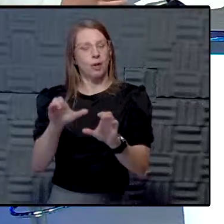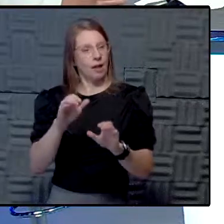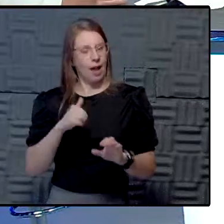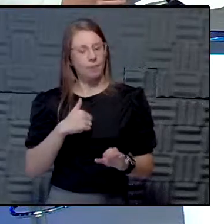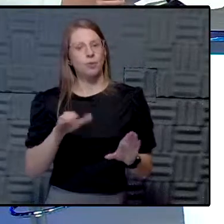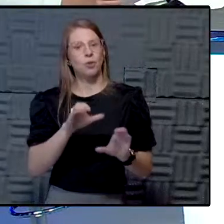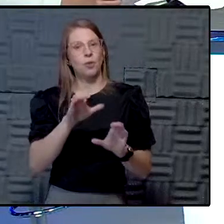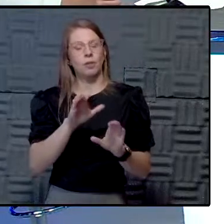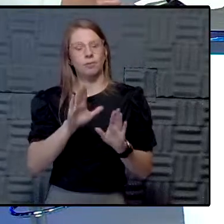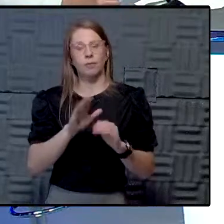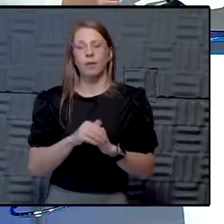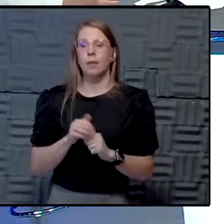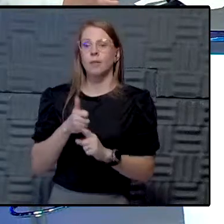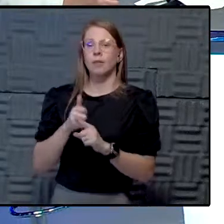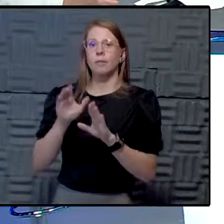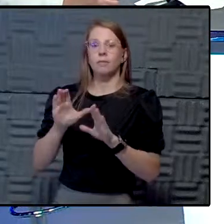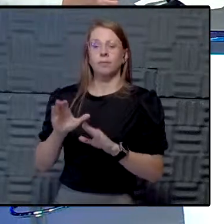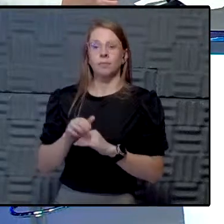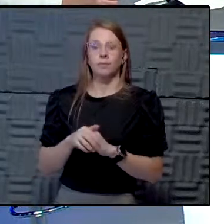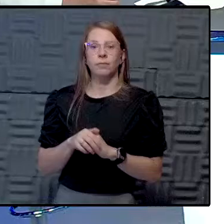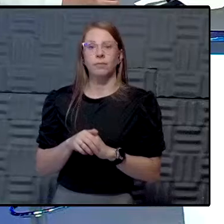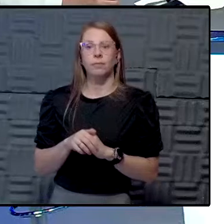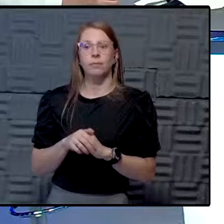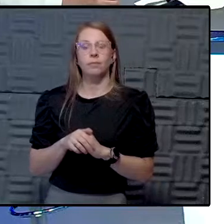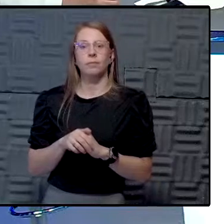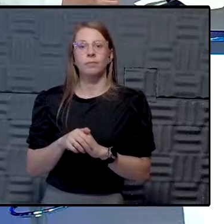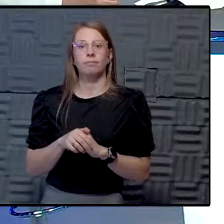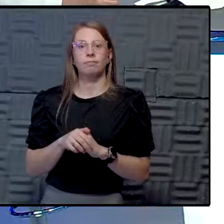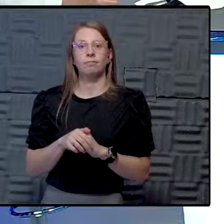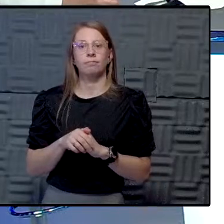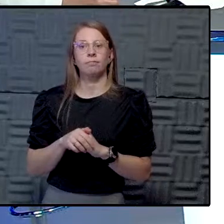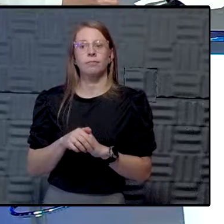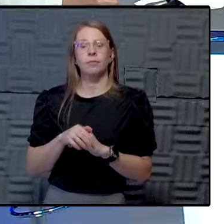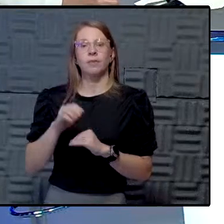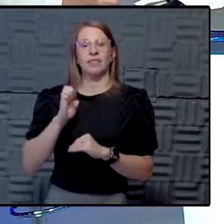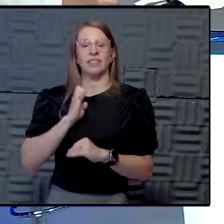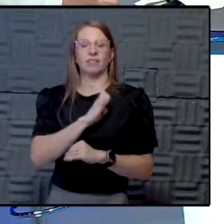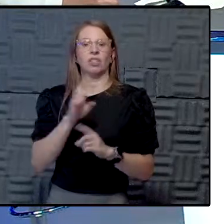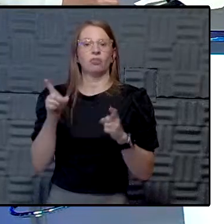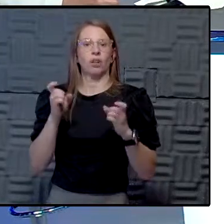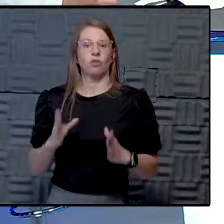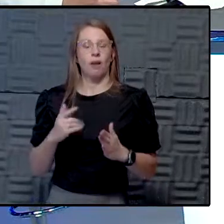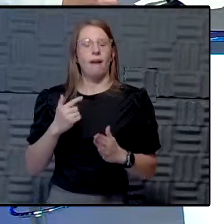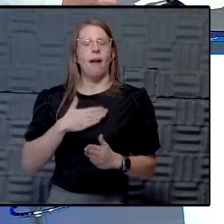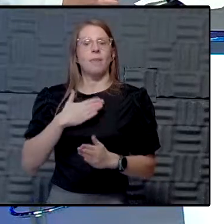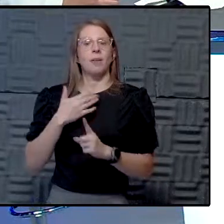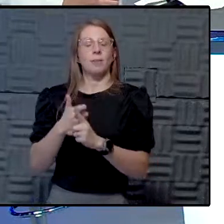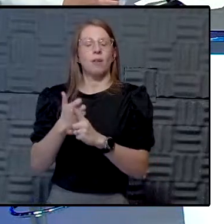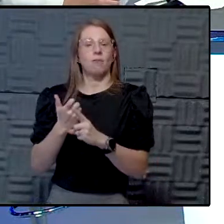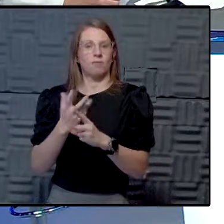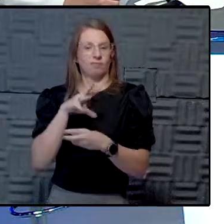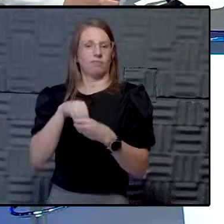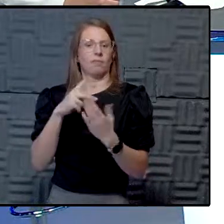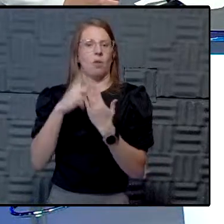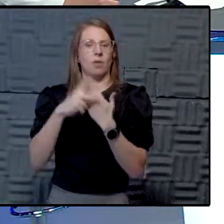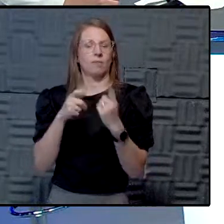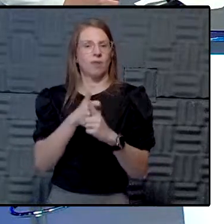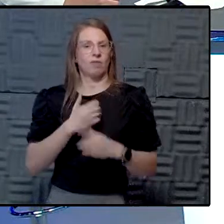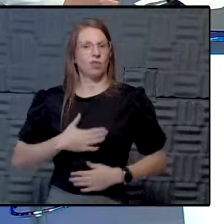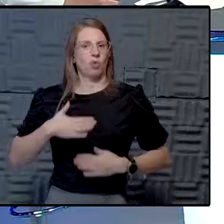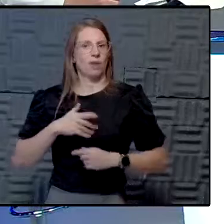is an outstanding chair of the ED and a good friend of mine, and we're delighted to have him on this program. He likes to go fishing as well, as I